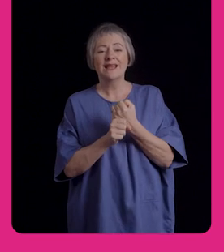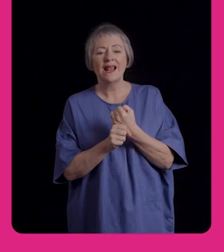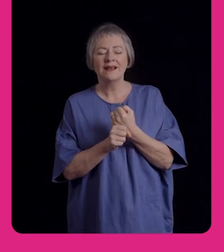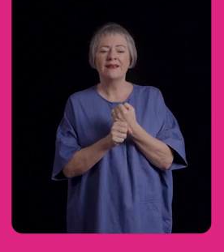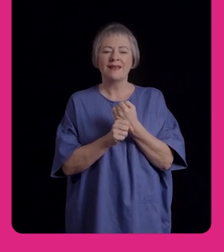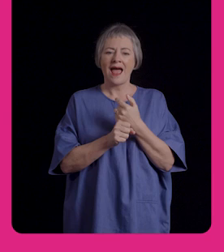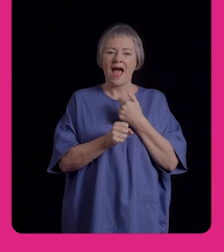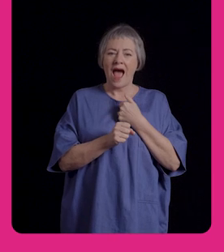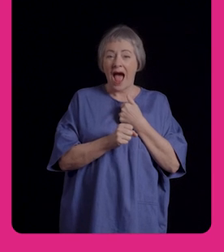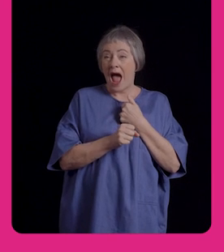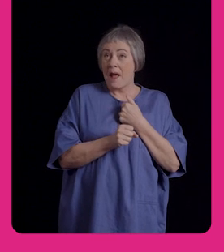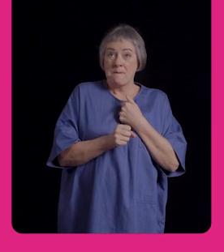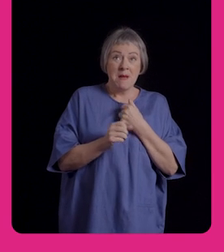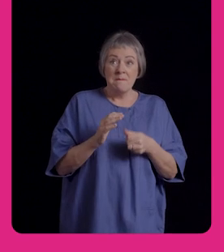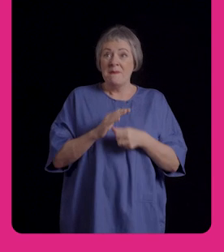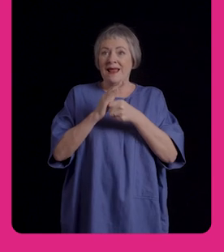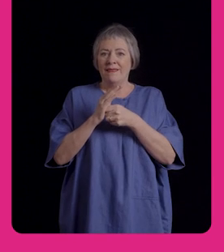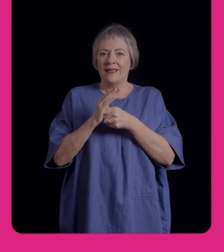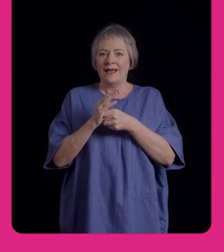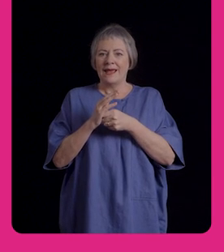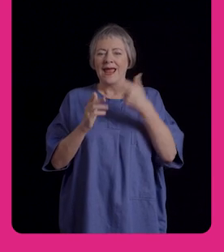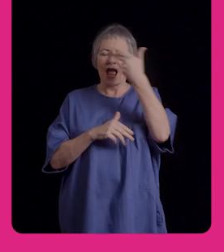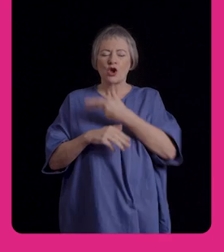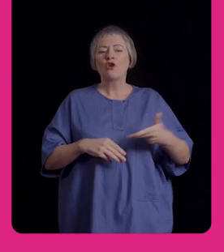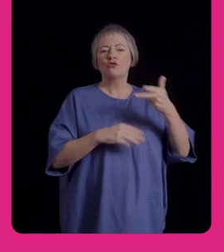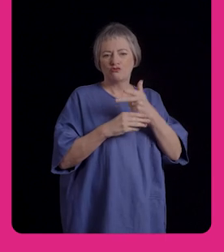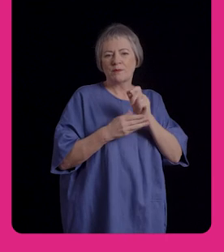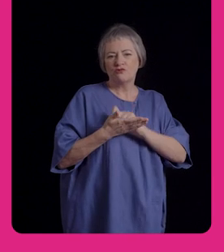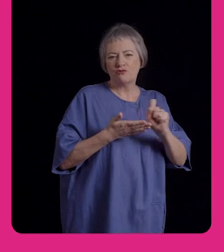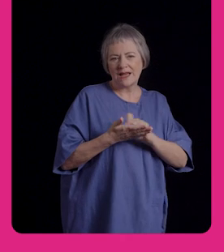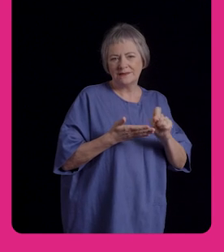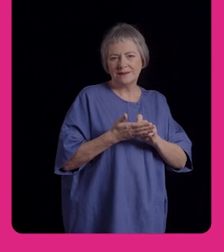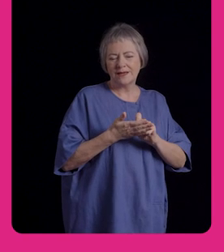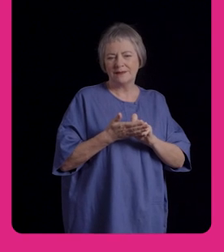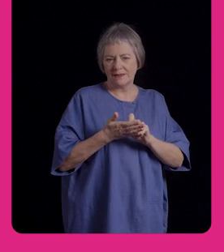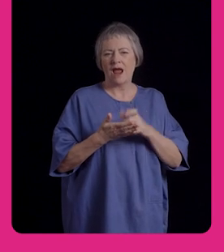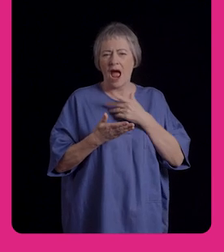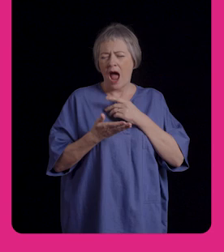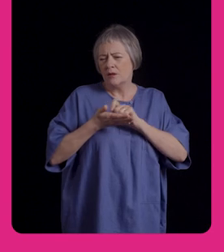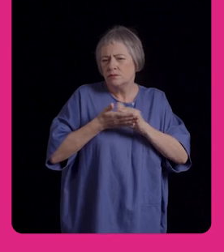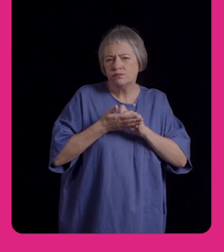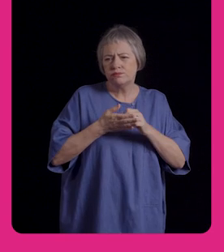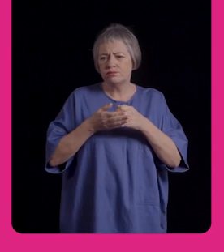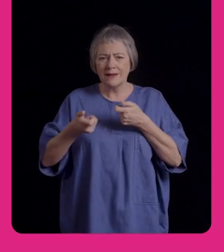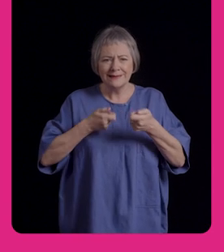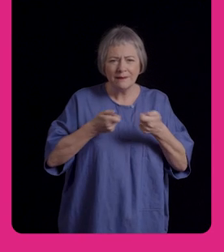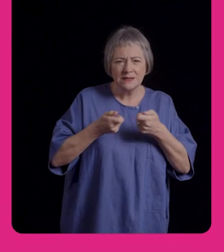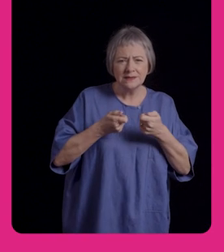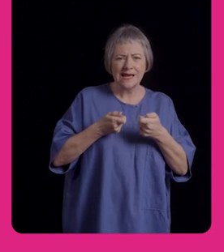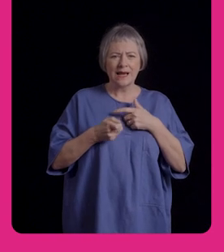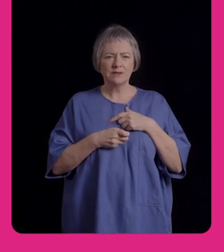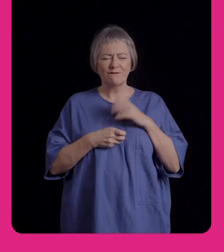Gillen. I am mainly a comic writer. I'm a recovering games critic. I wrote about video games for everyone for like 15